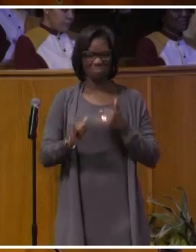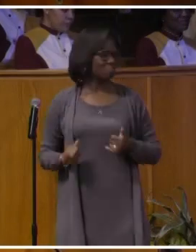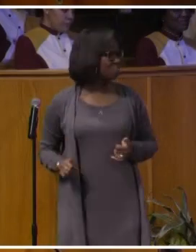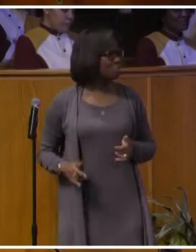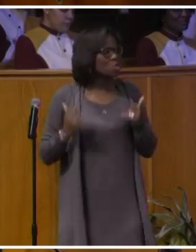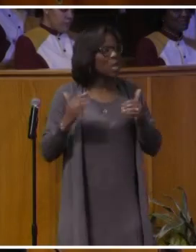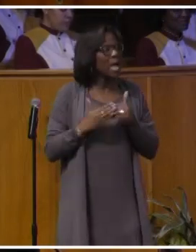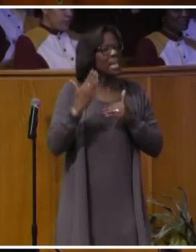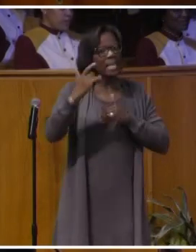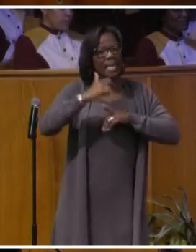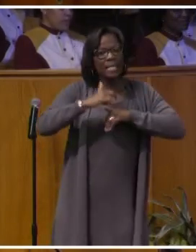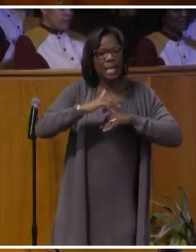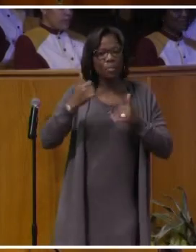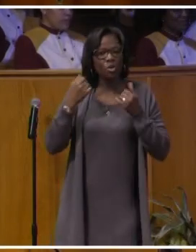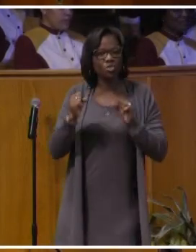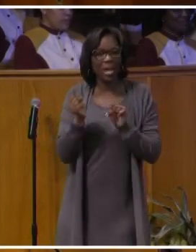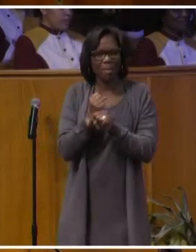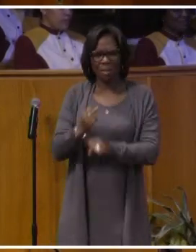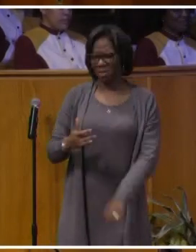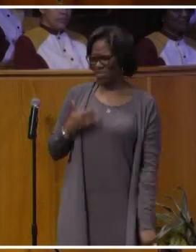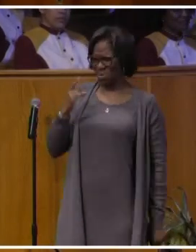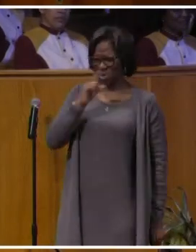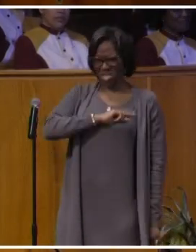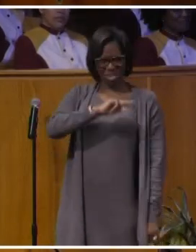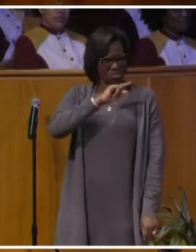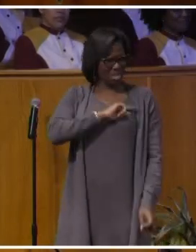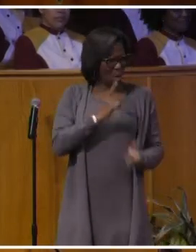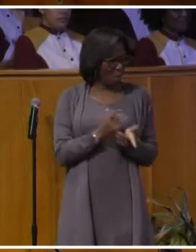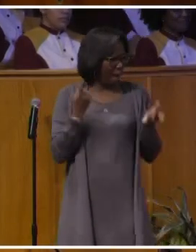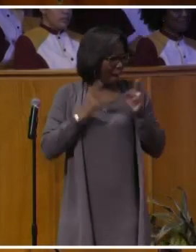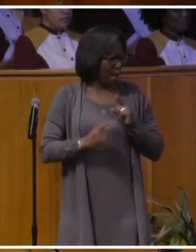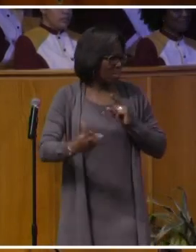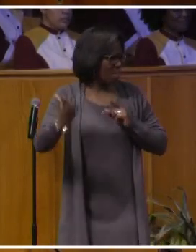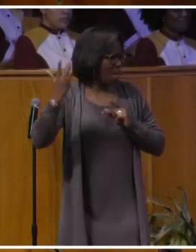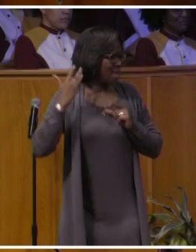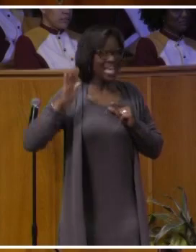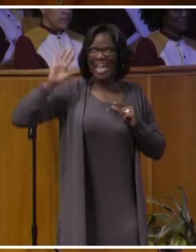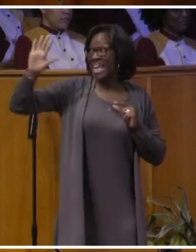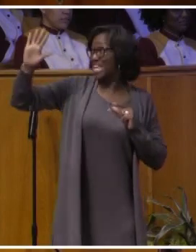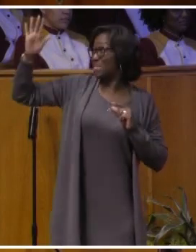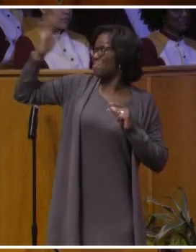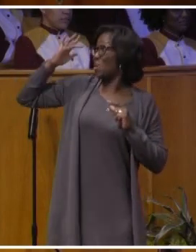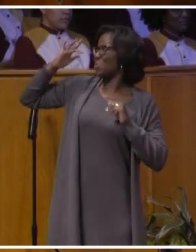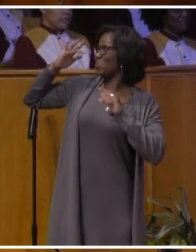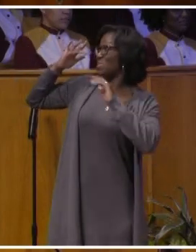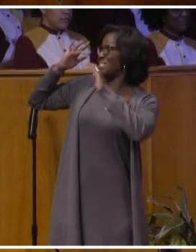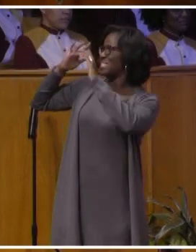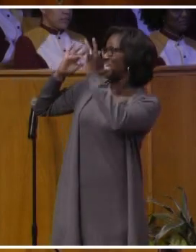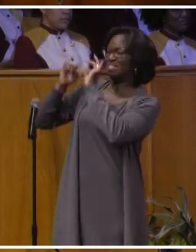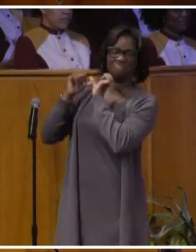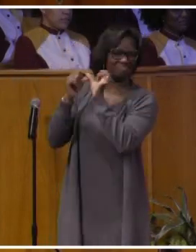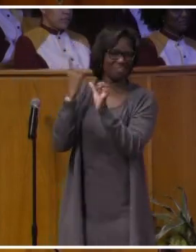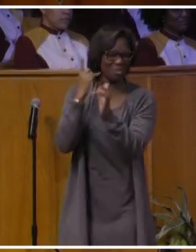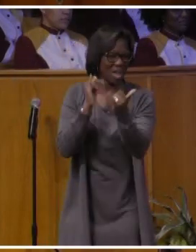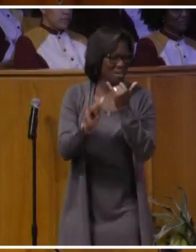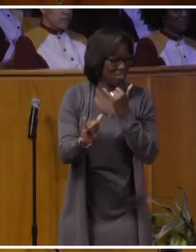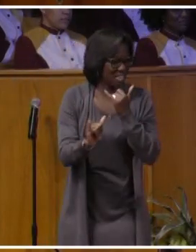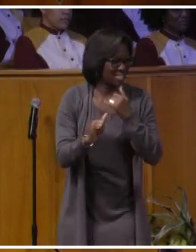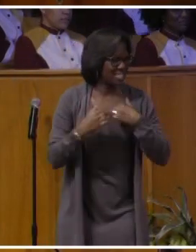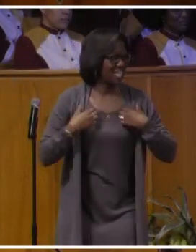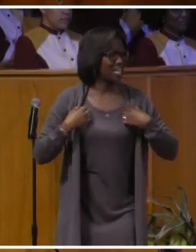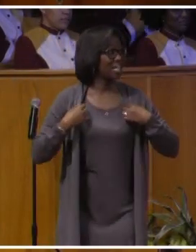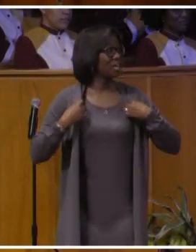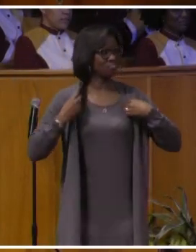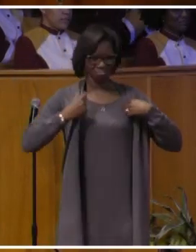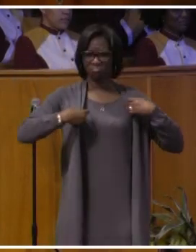So the next time you try to make me feel guilty about what I did, His mercy endures forever. Yes,